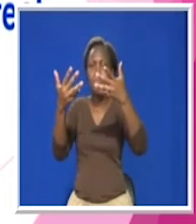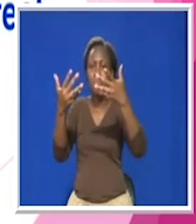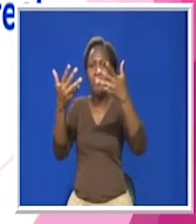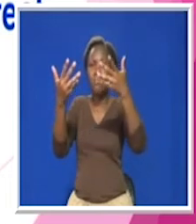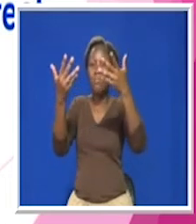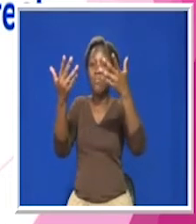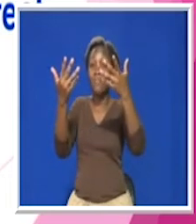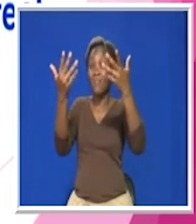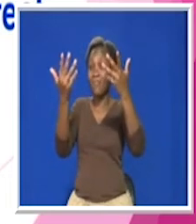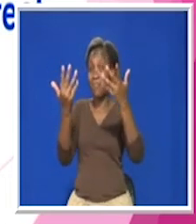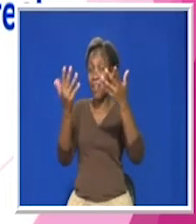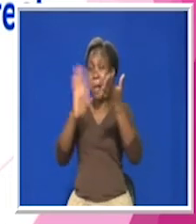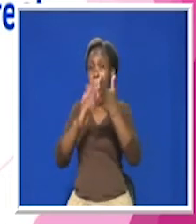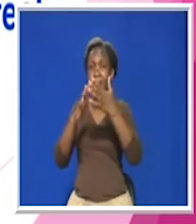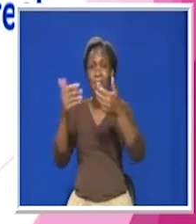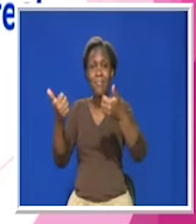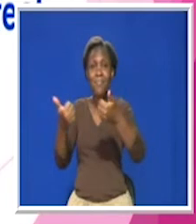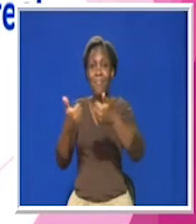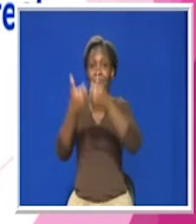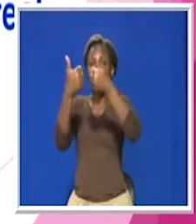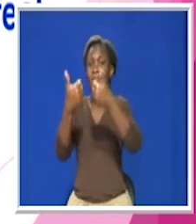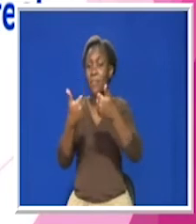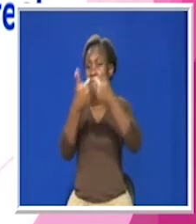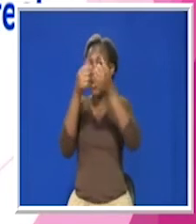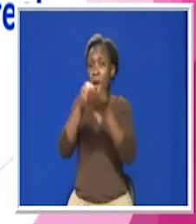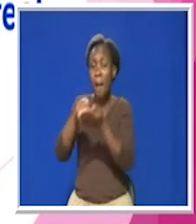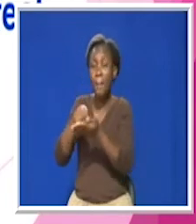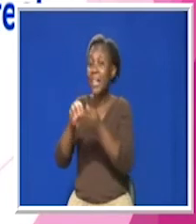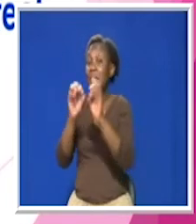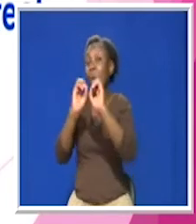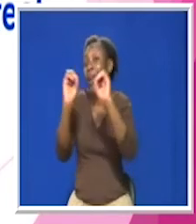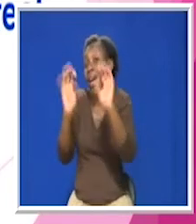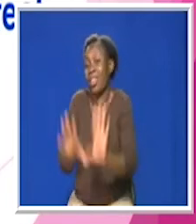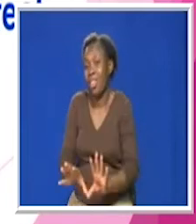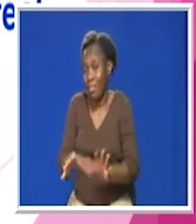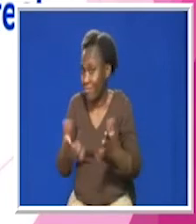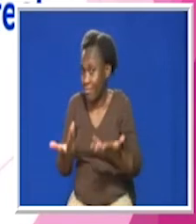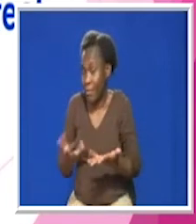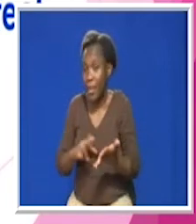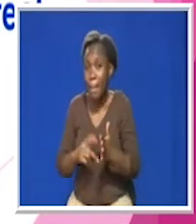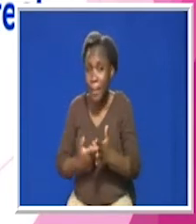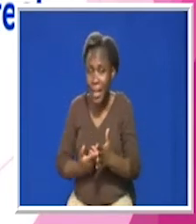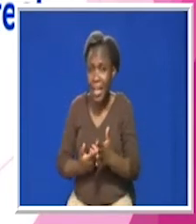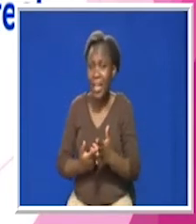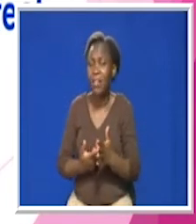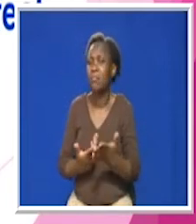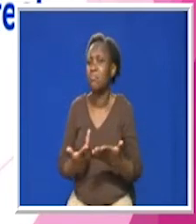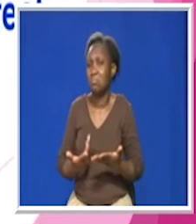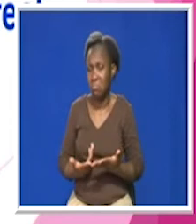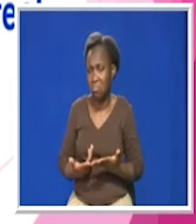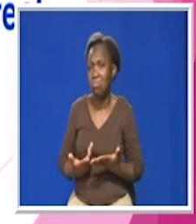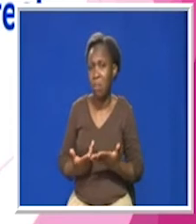of effective collisions because the particles are far from each other. So there are fewer chances